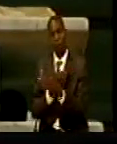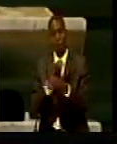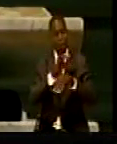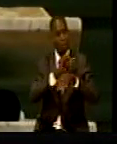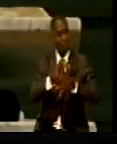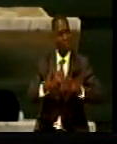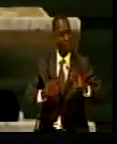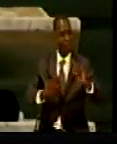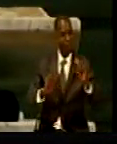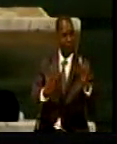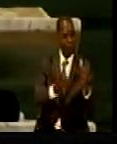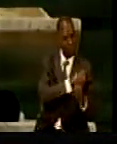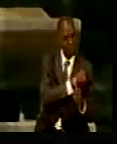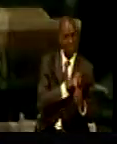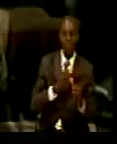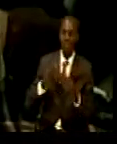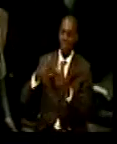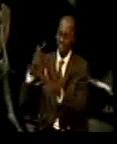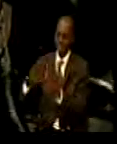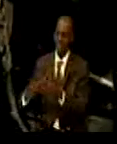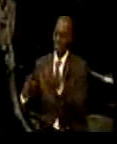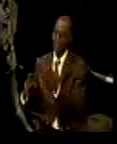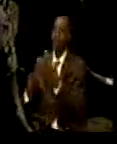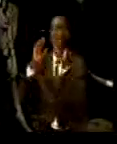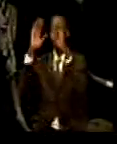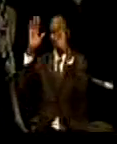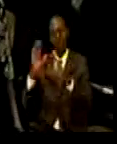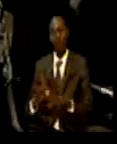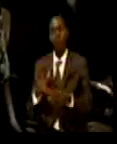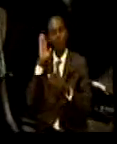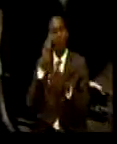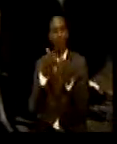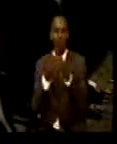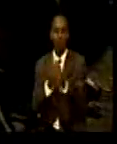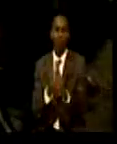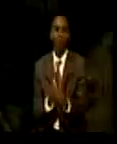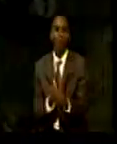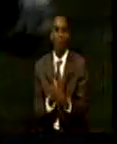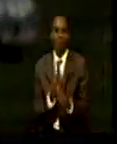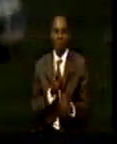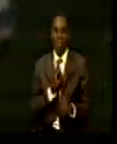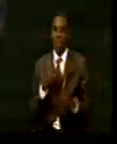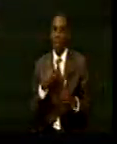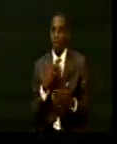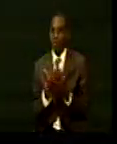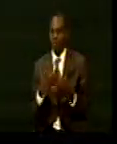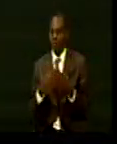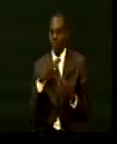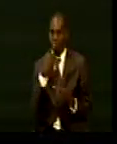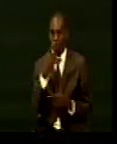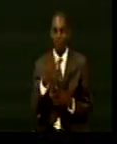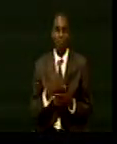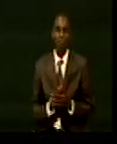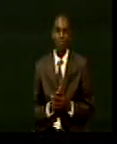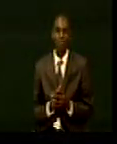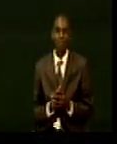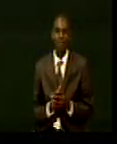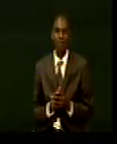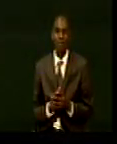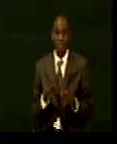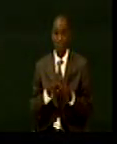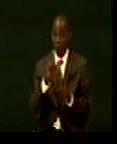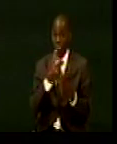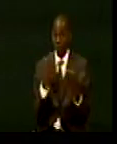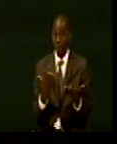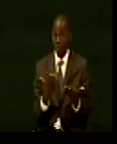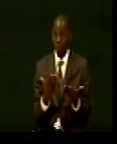the miracle will follow. Can I tell you something? As you are there, paying attention to the